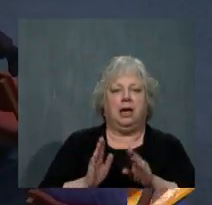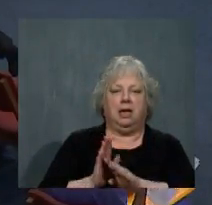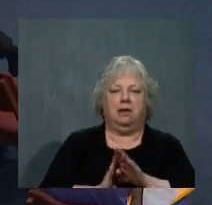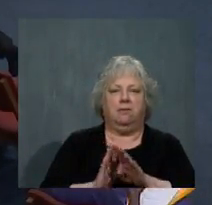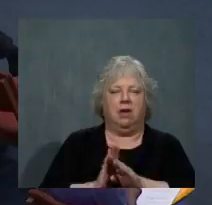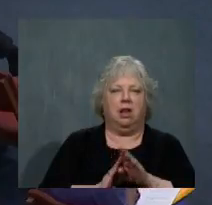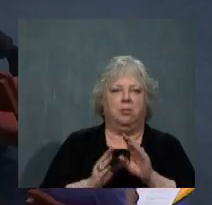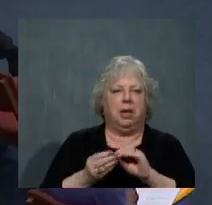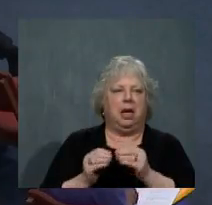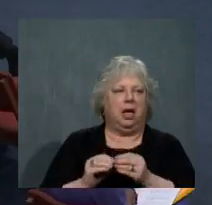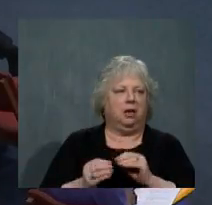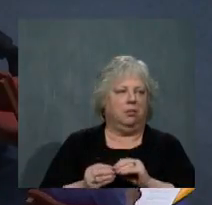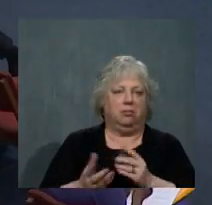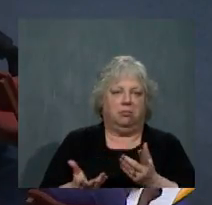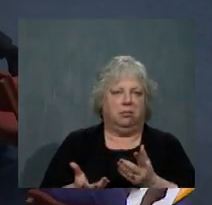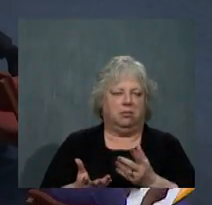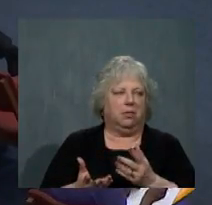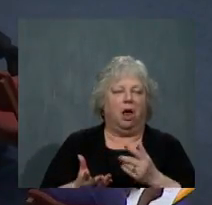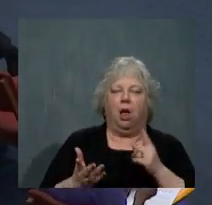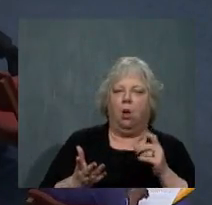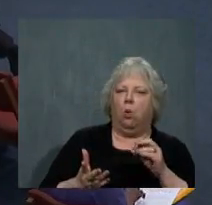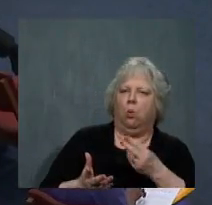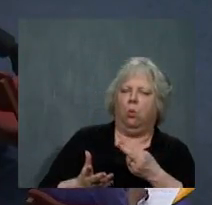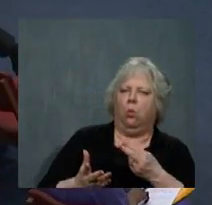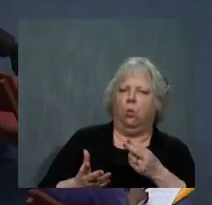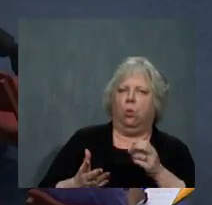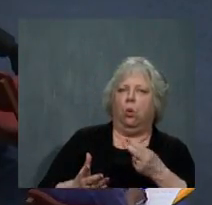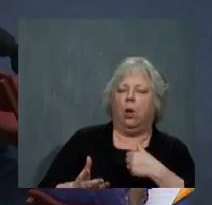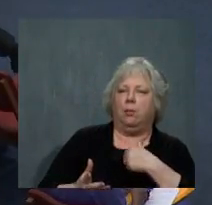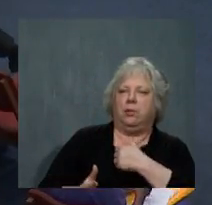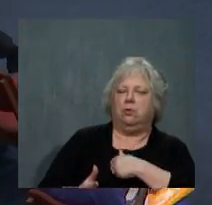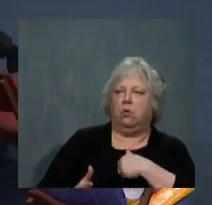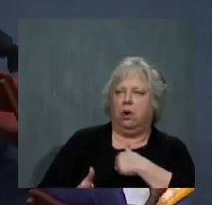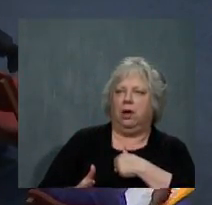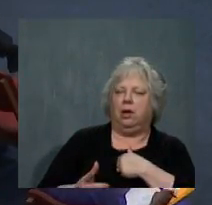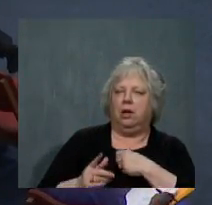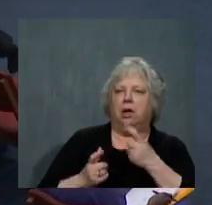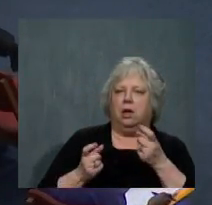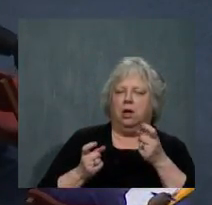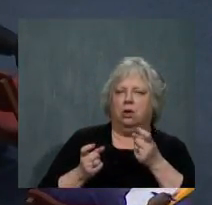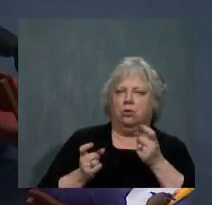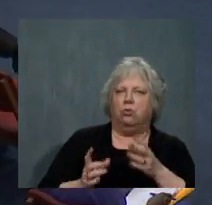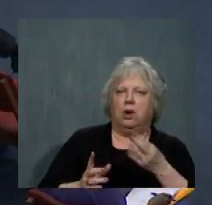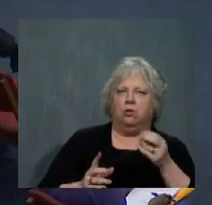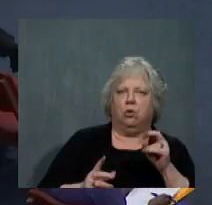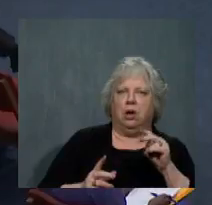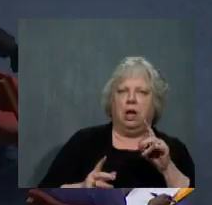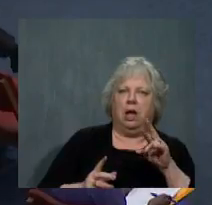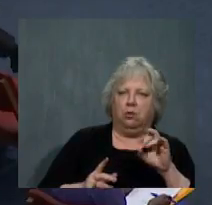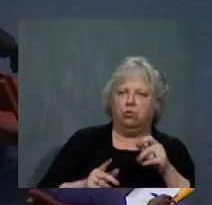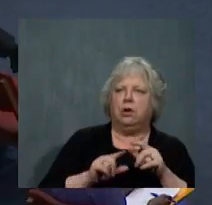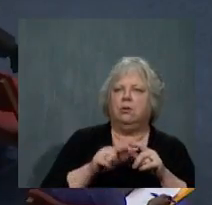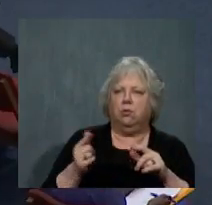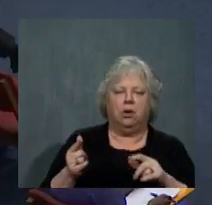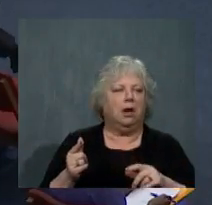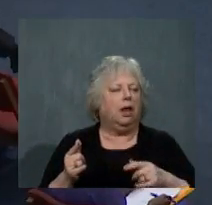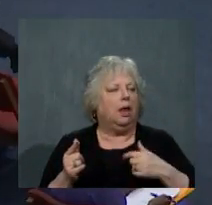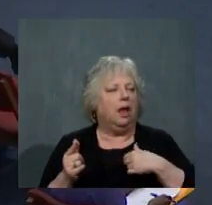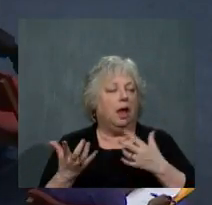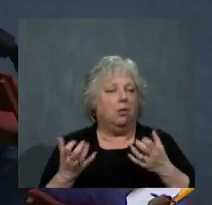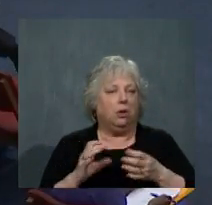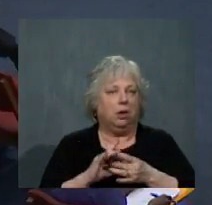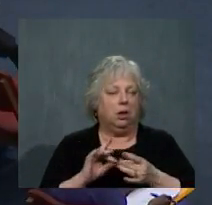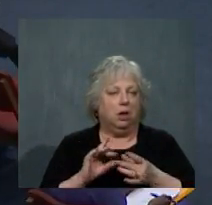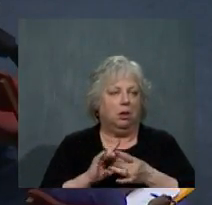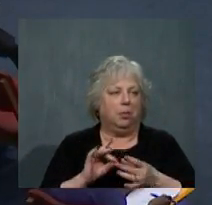only, oh, I'm sorry, go ahead. Go ahead, Director Hendricks. I just wanted to